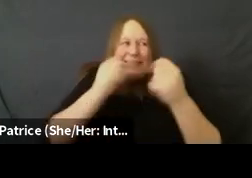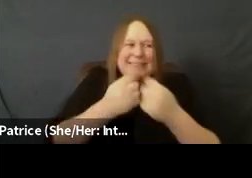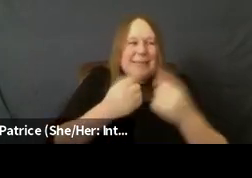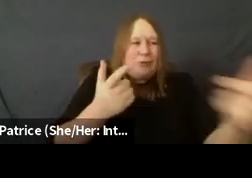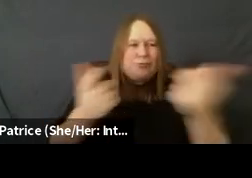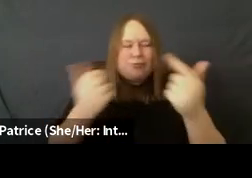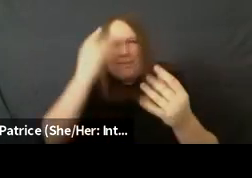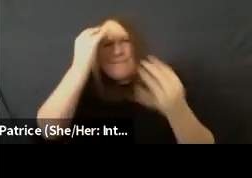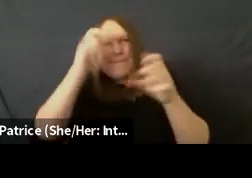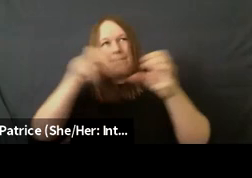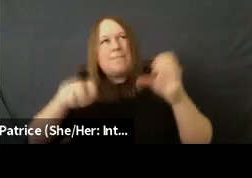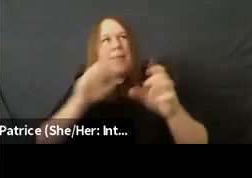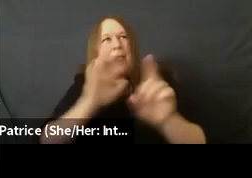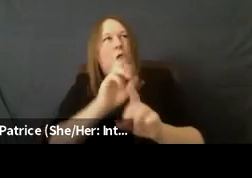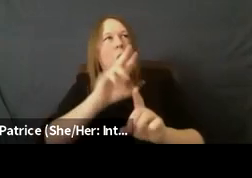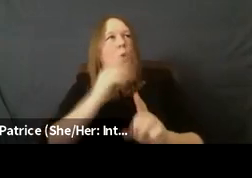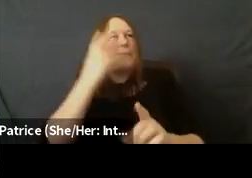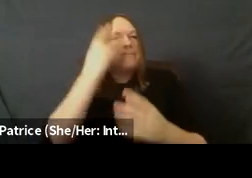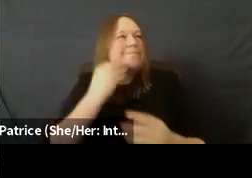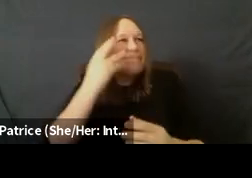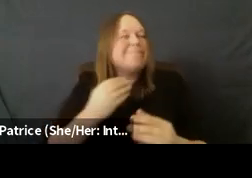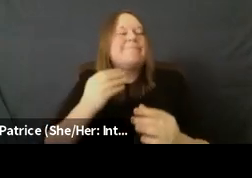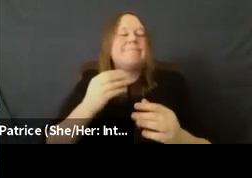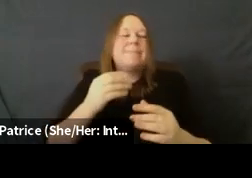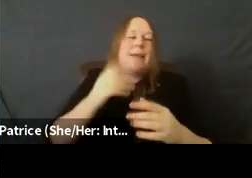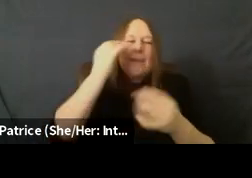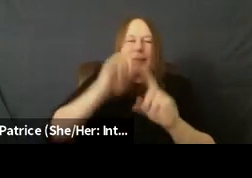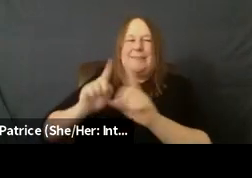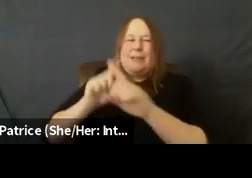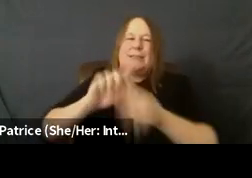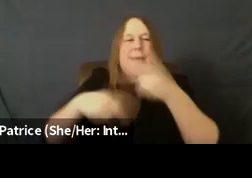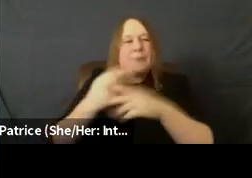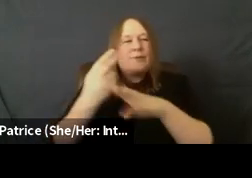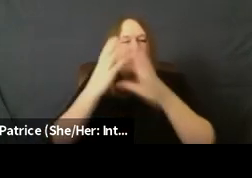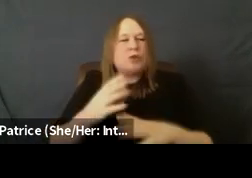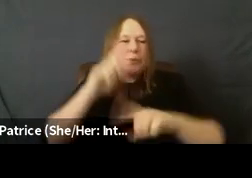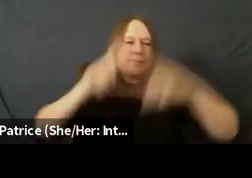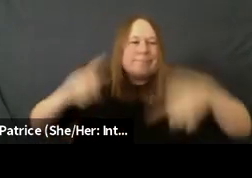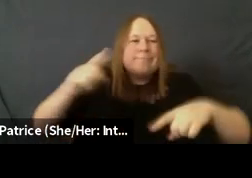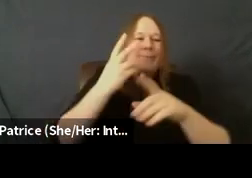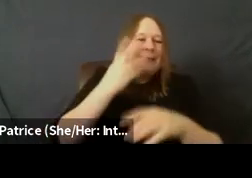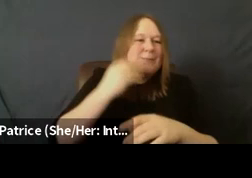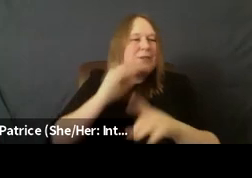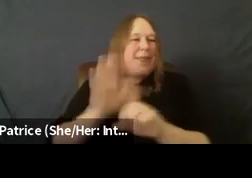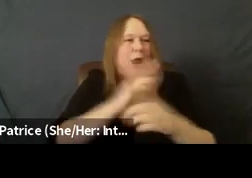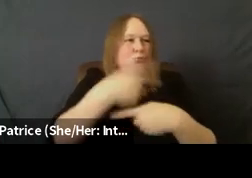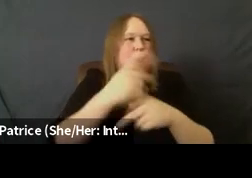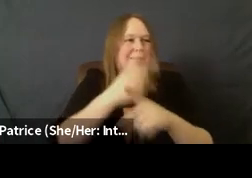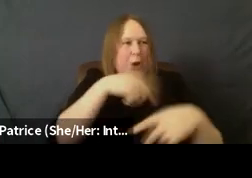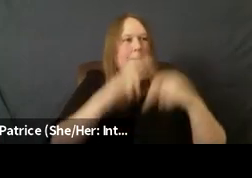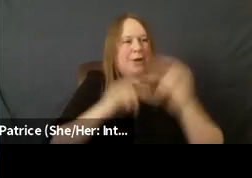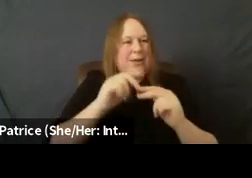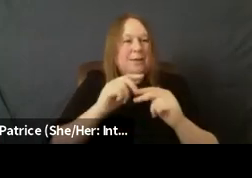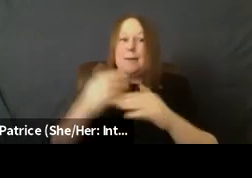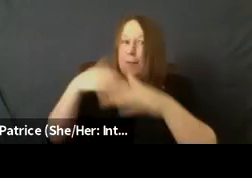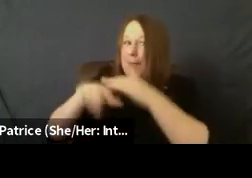step outside their own experience and think about how all different types of users might be experiencing the product that they're building. When you come into our labs,